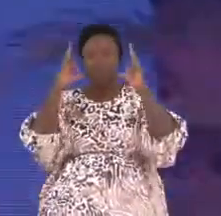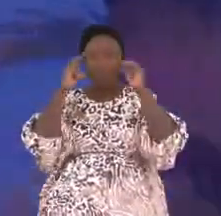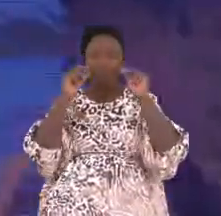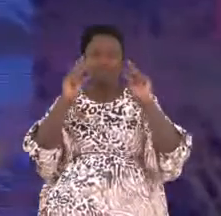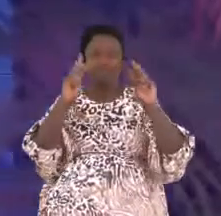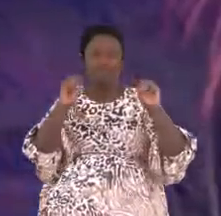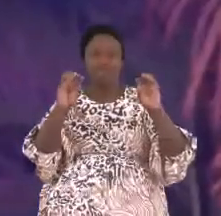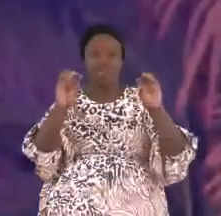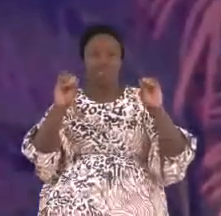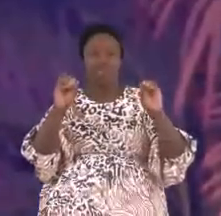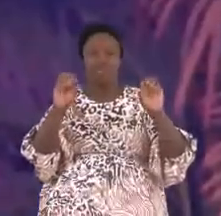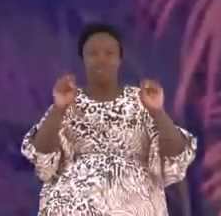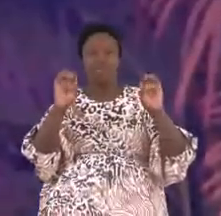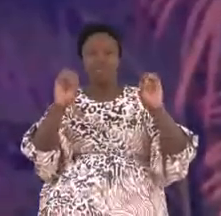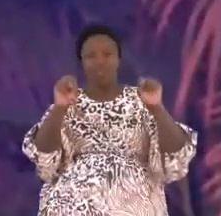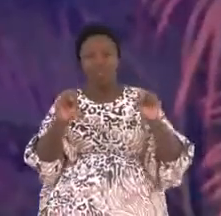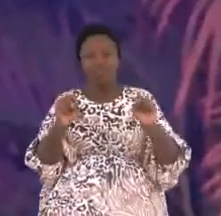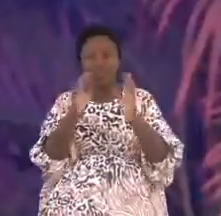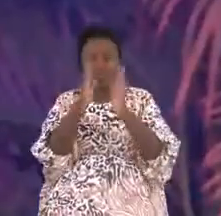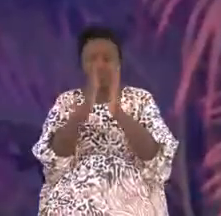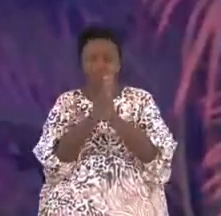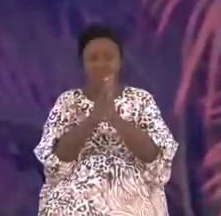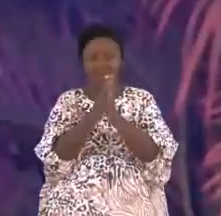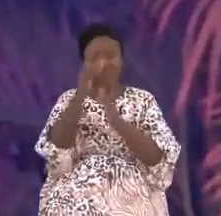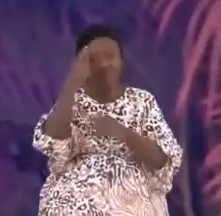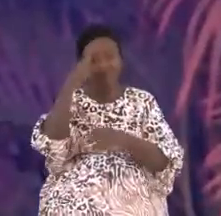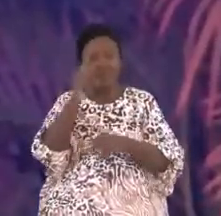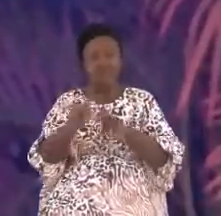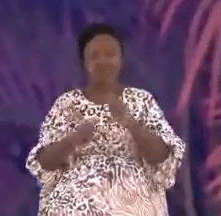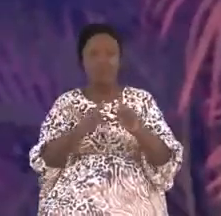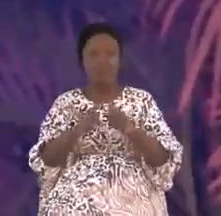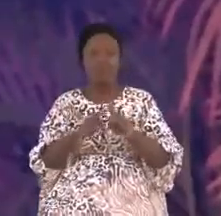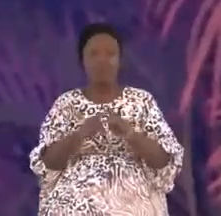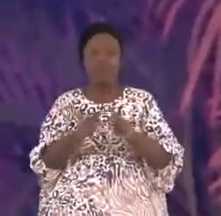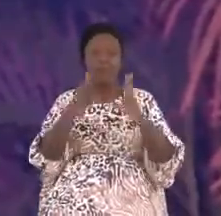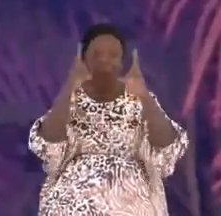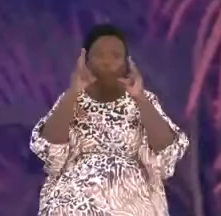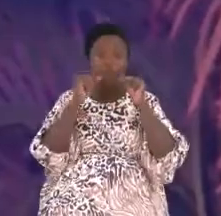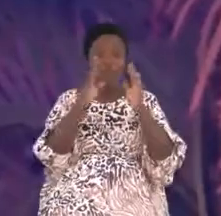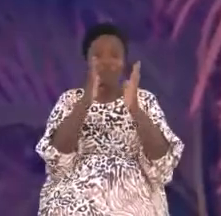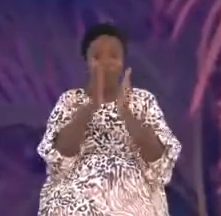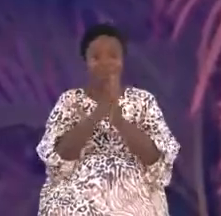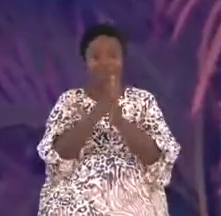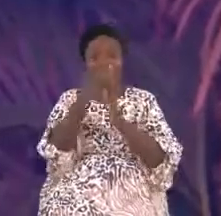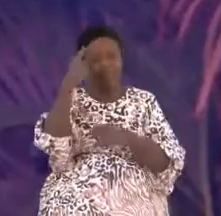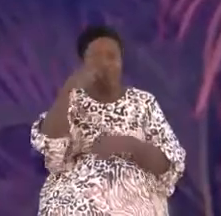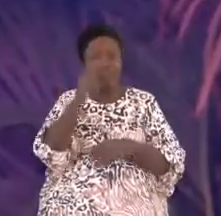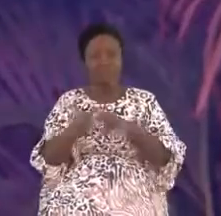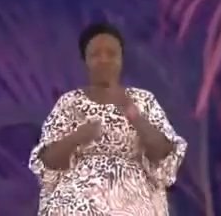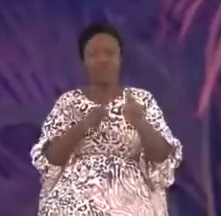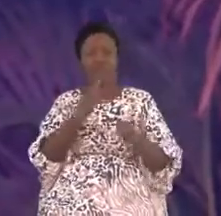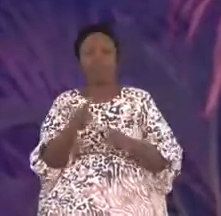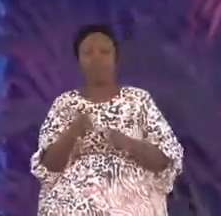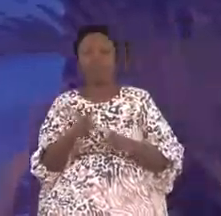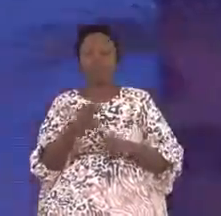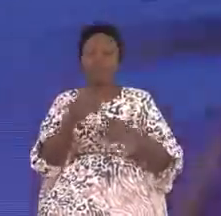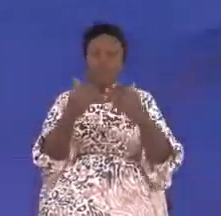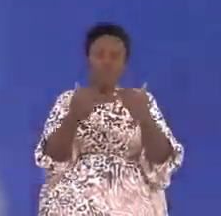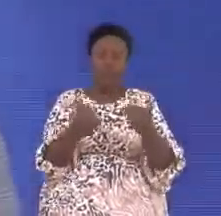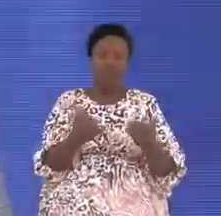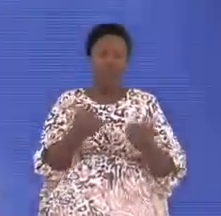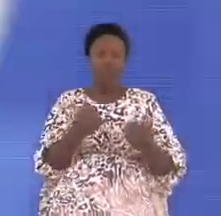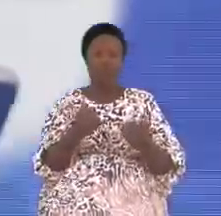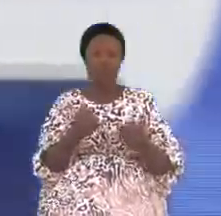preach for the people moses preach for the people now